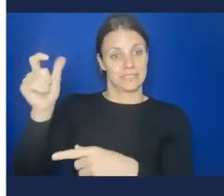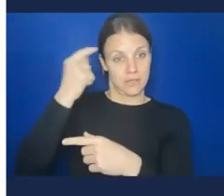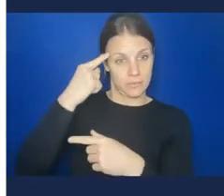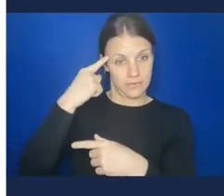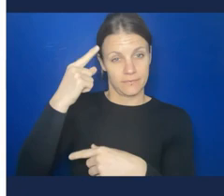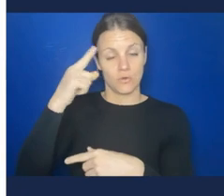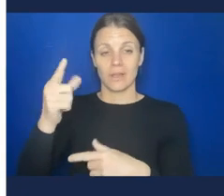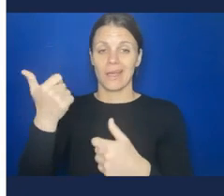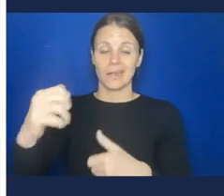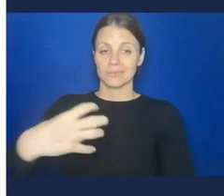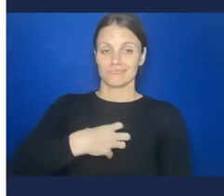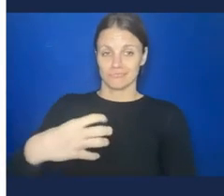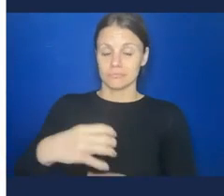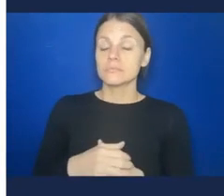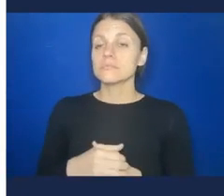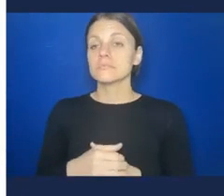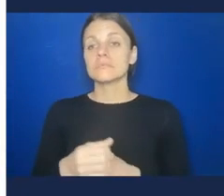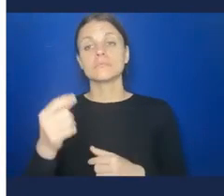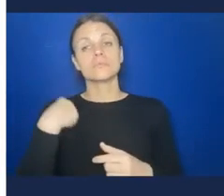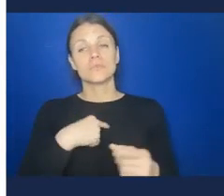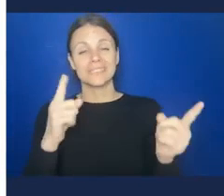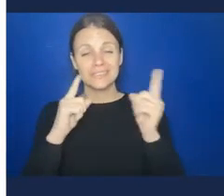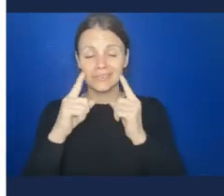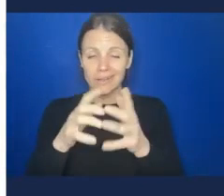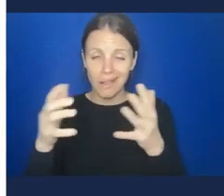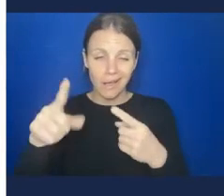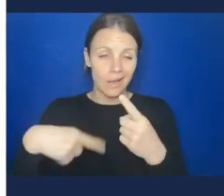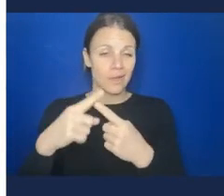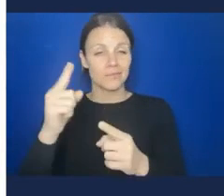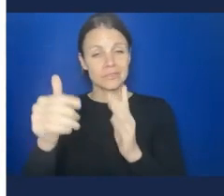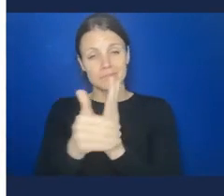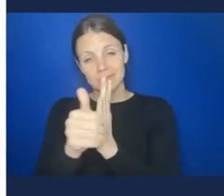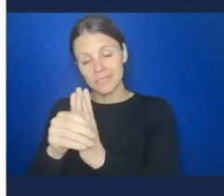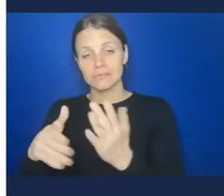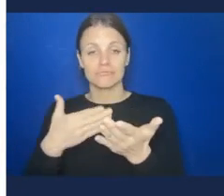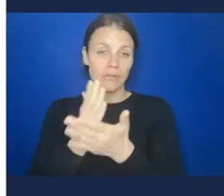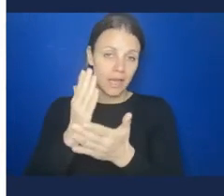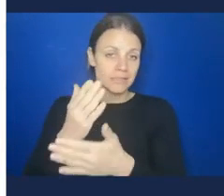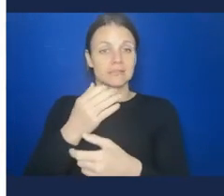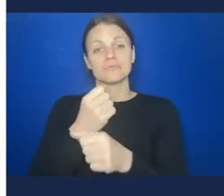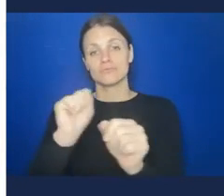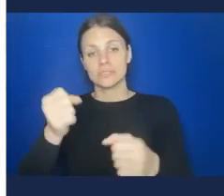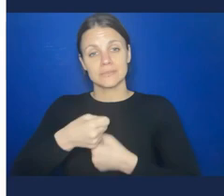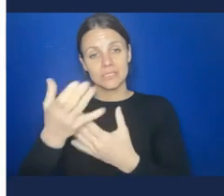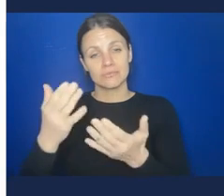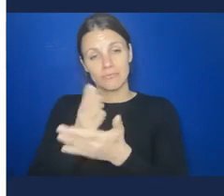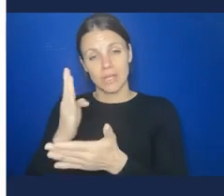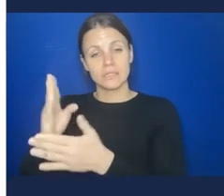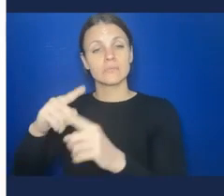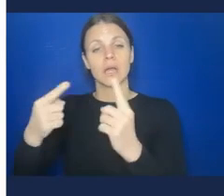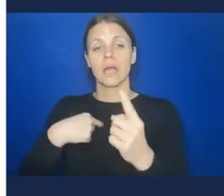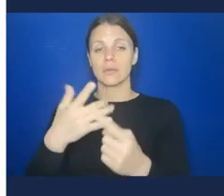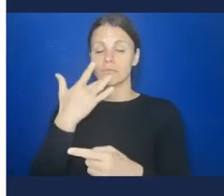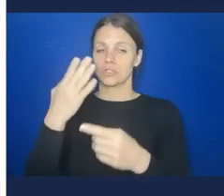we hear a lot about the First Amendment. We hear a lot about First Amendment rights, free speech rights, but I want to take a minute to just break down the